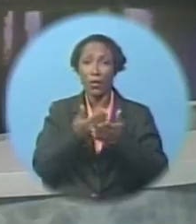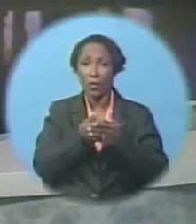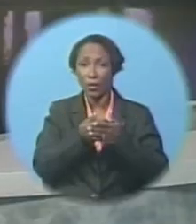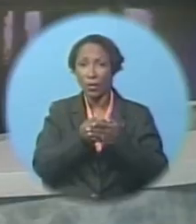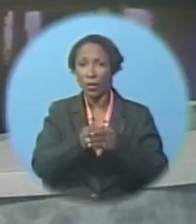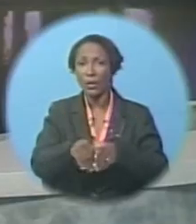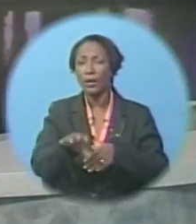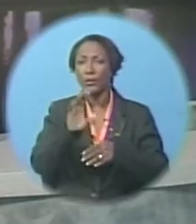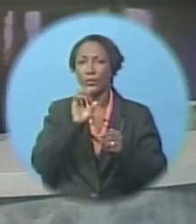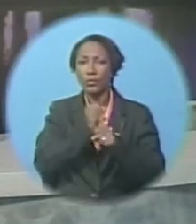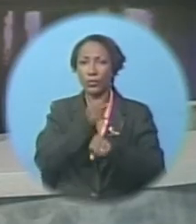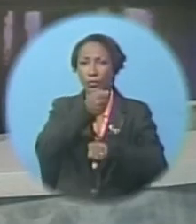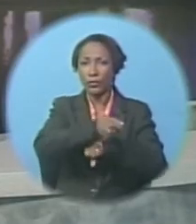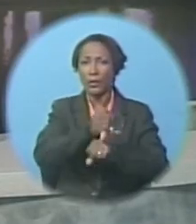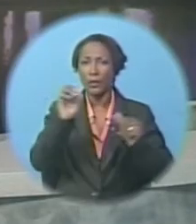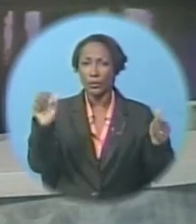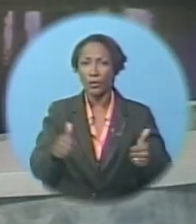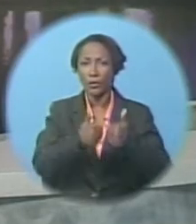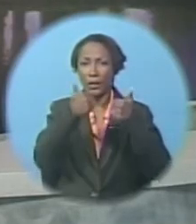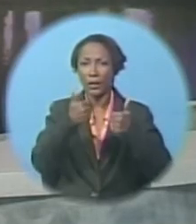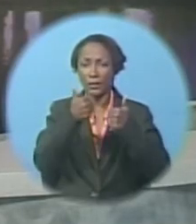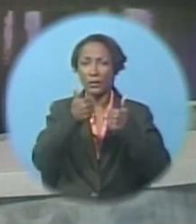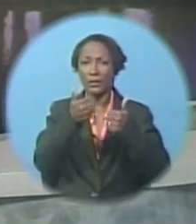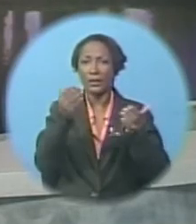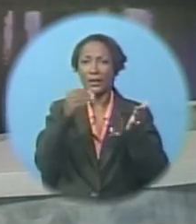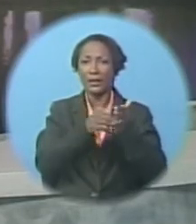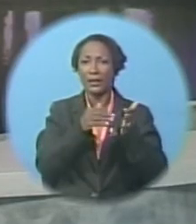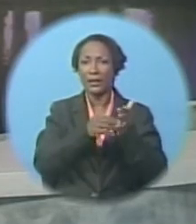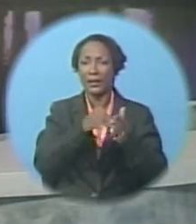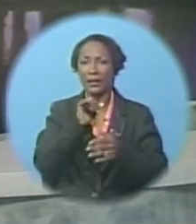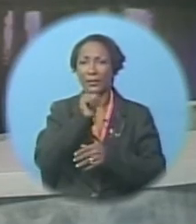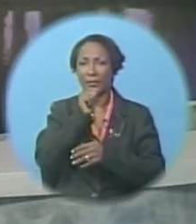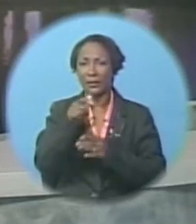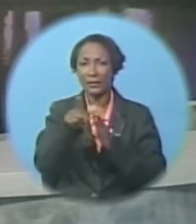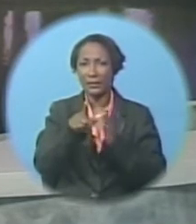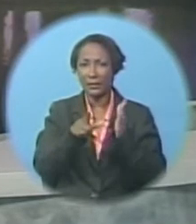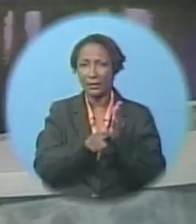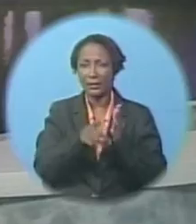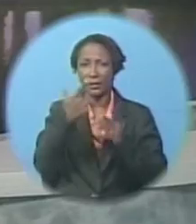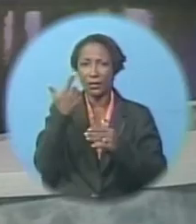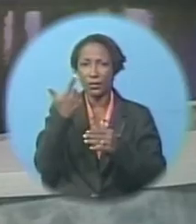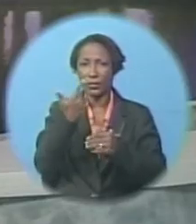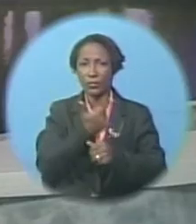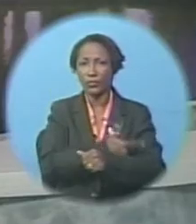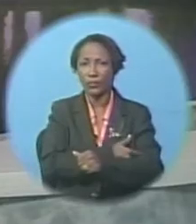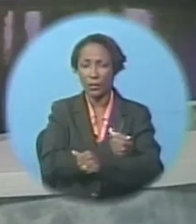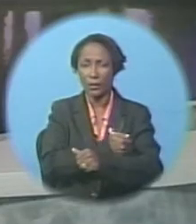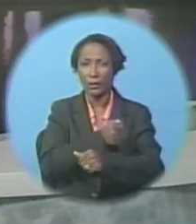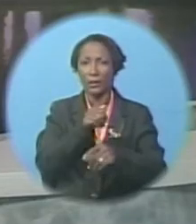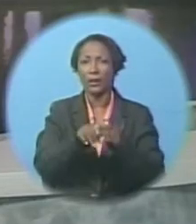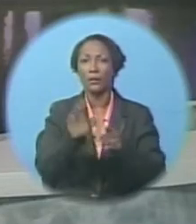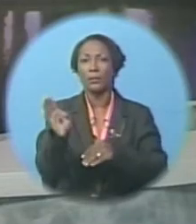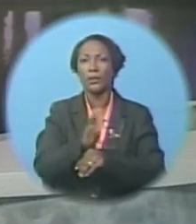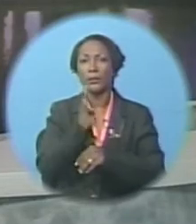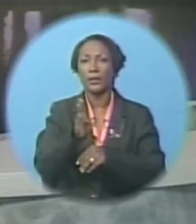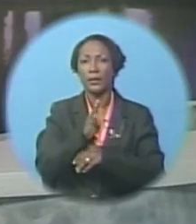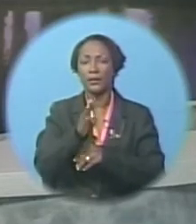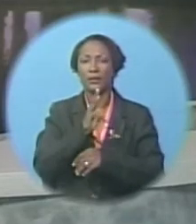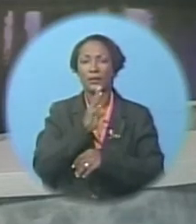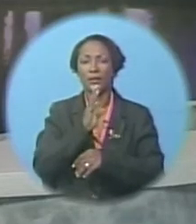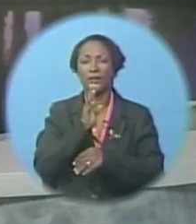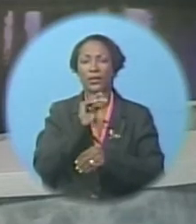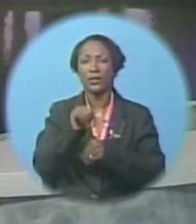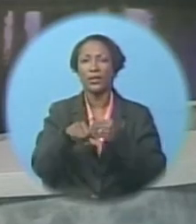challenges surfacing in the fight against illegal drugs in Barbados. Ms. Hunt was speaking following a ceremony to present 52 people from